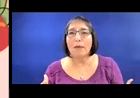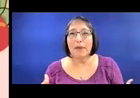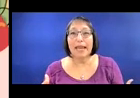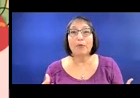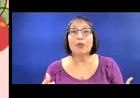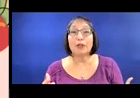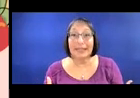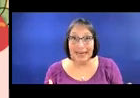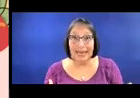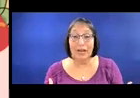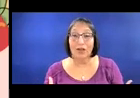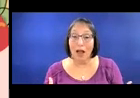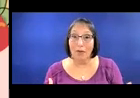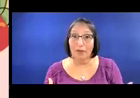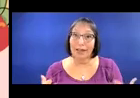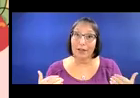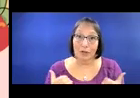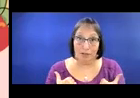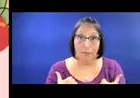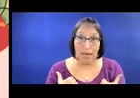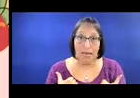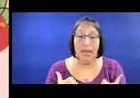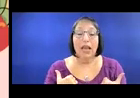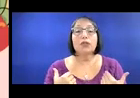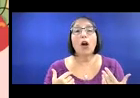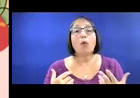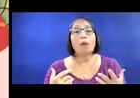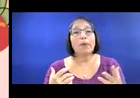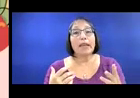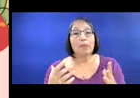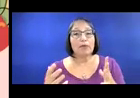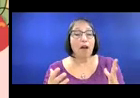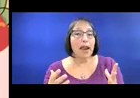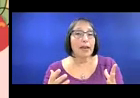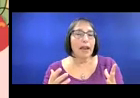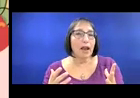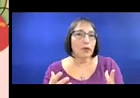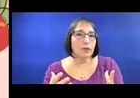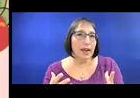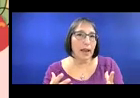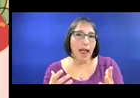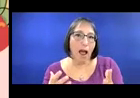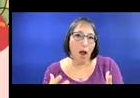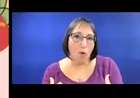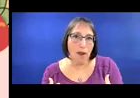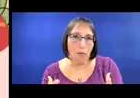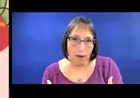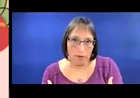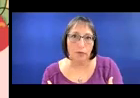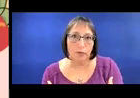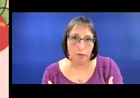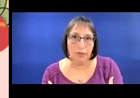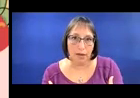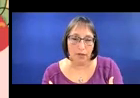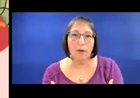time being able to see each other, let alone just me. So, being able to find and understand how and what